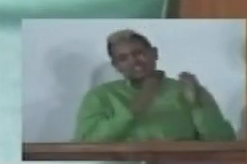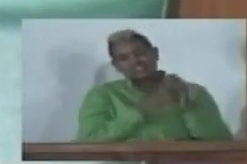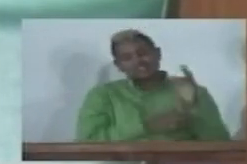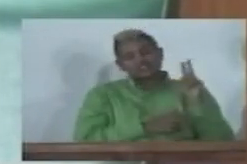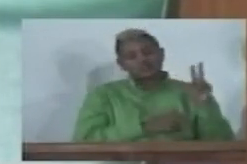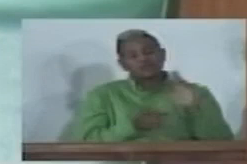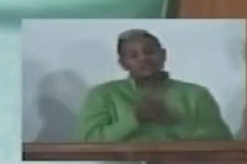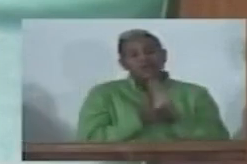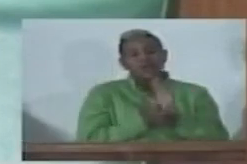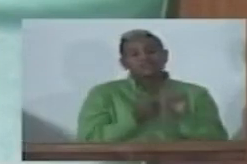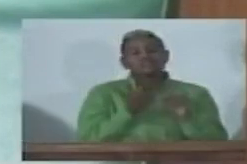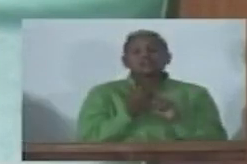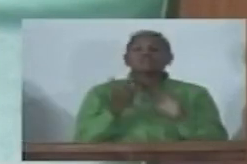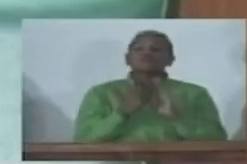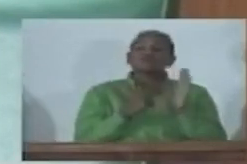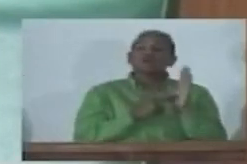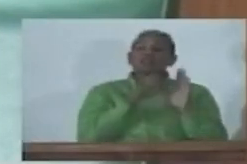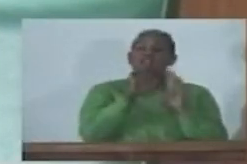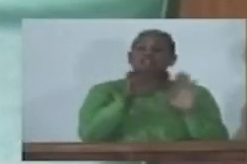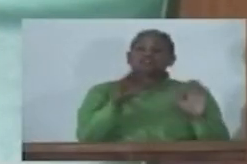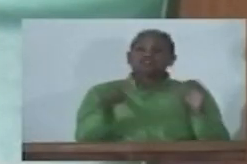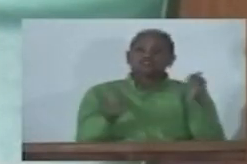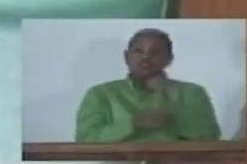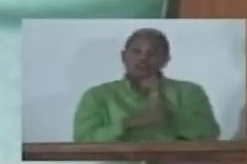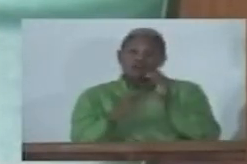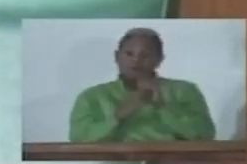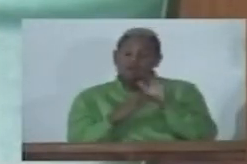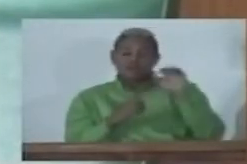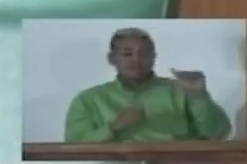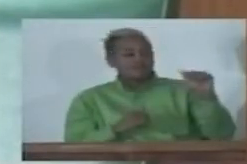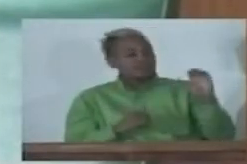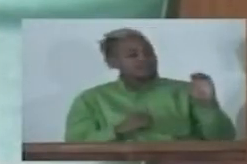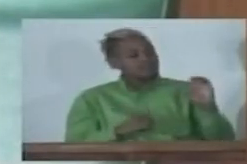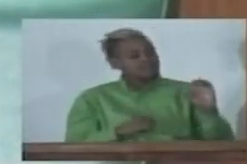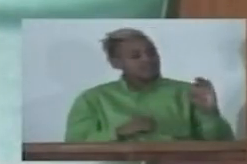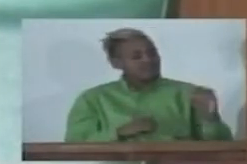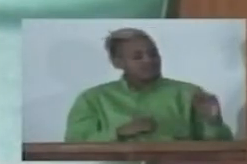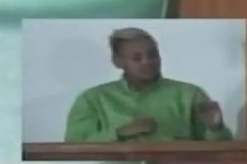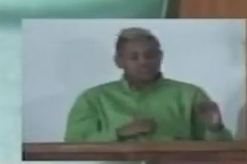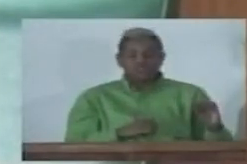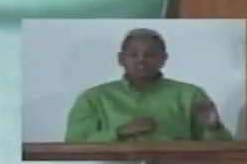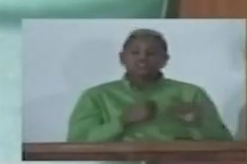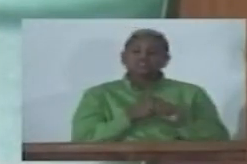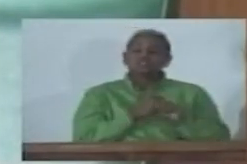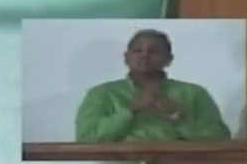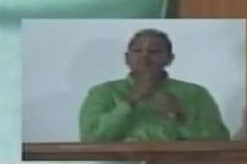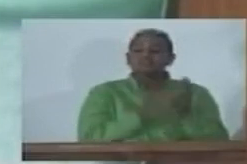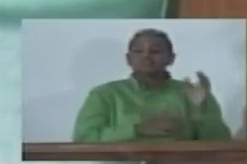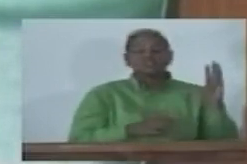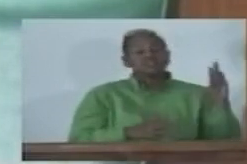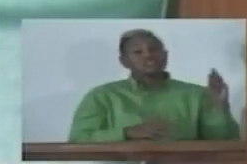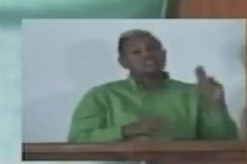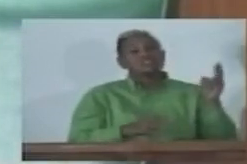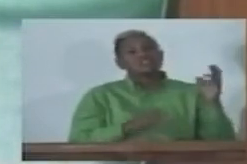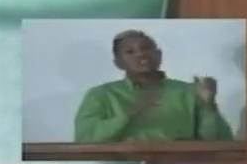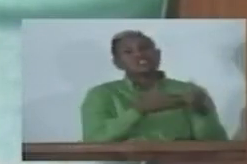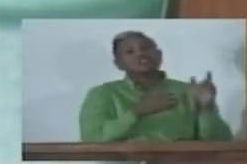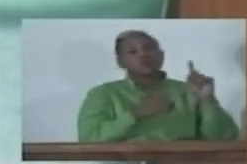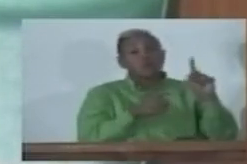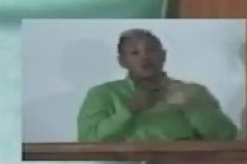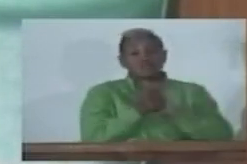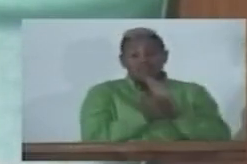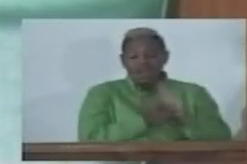the Act that regulations made under paragraphs A, C, E, F, and G of Section 60, subsection 1 of the